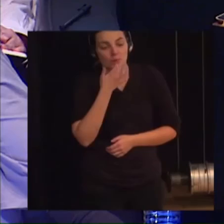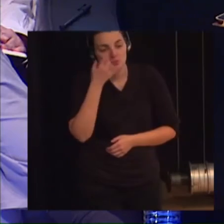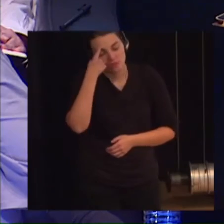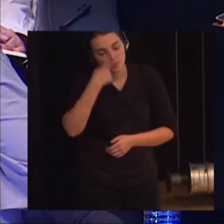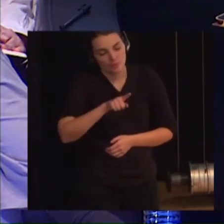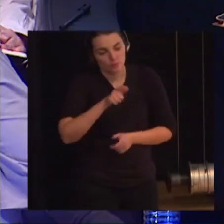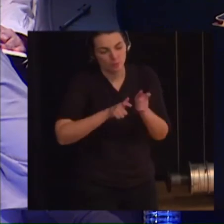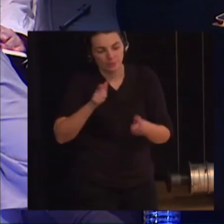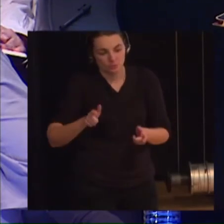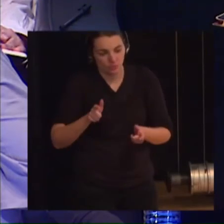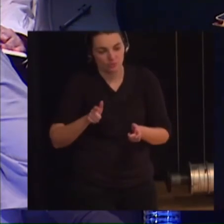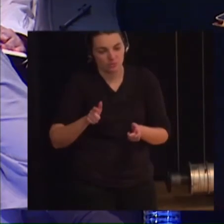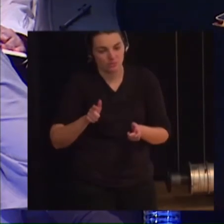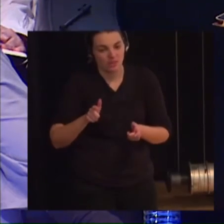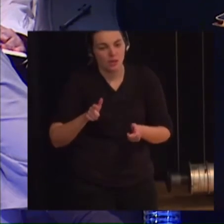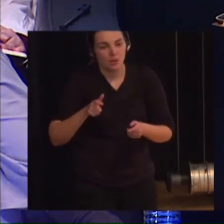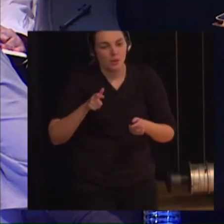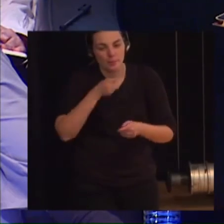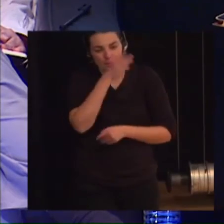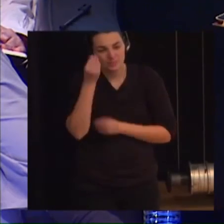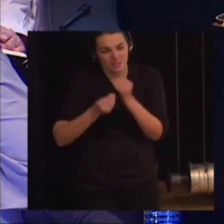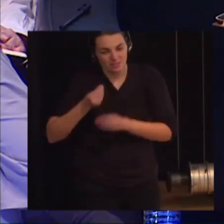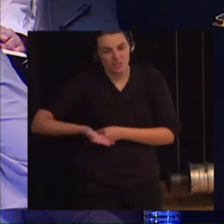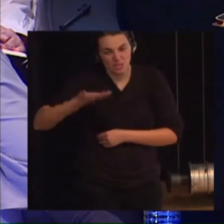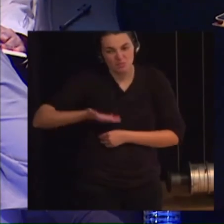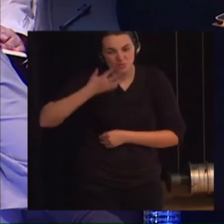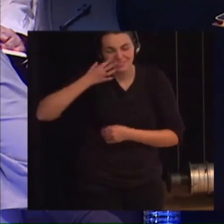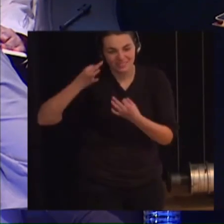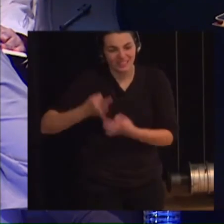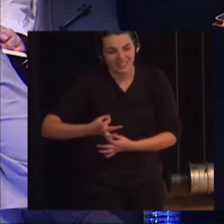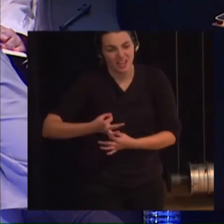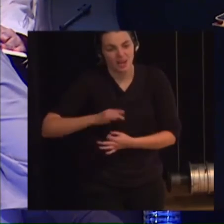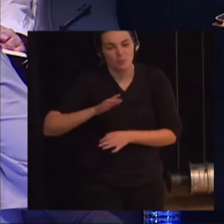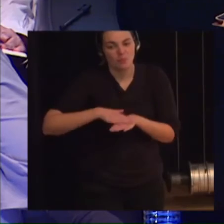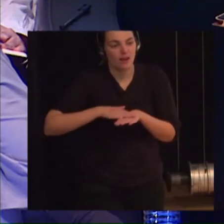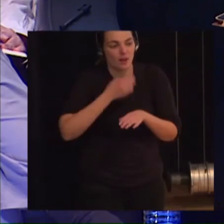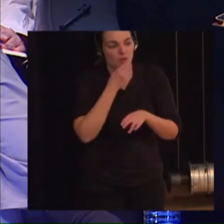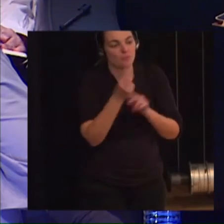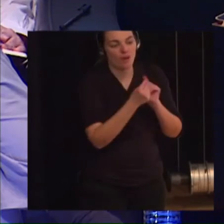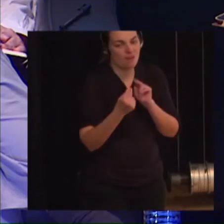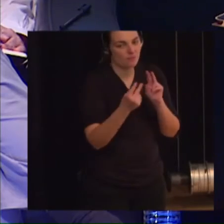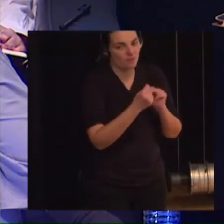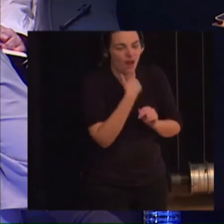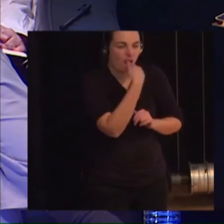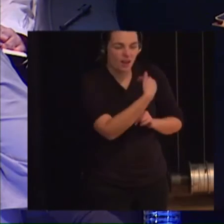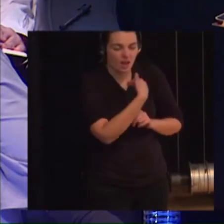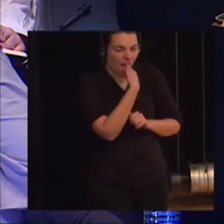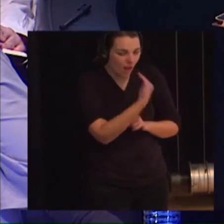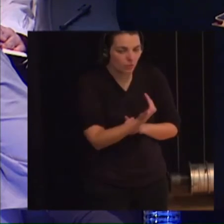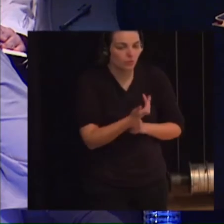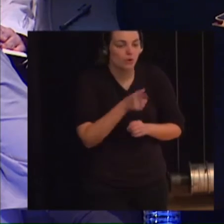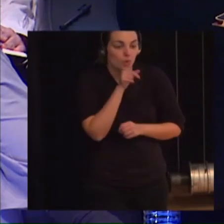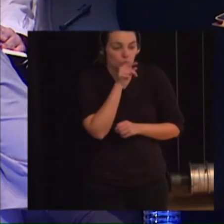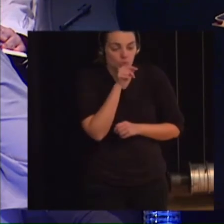of authority to be part of those conversations, what they share, what they add to their link in Twitter, etc., a fairly